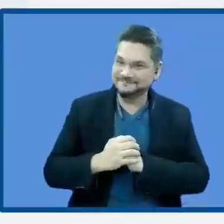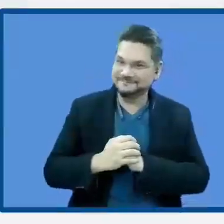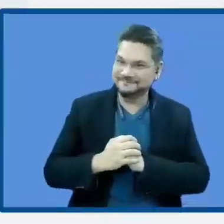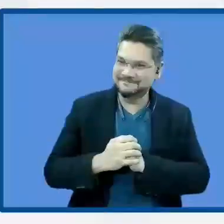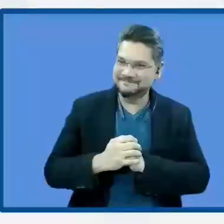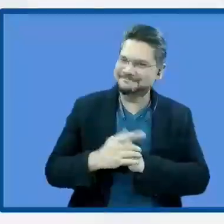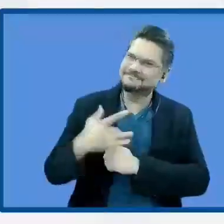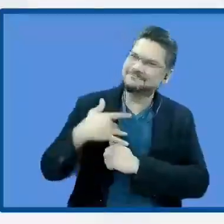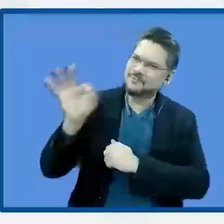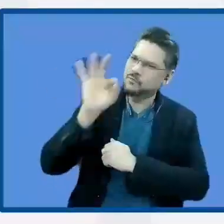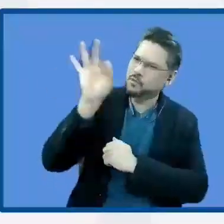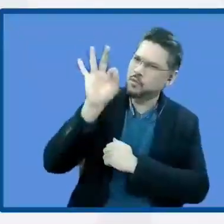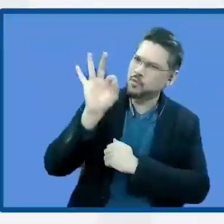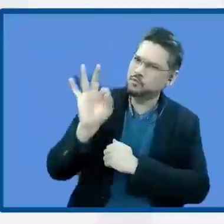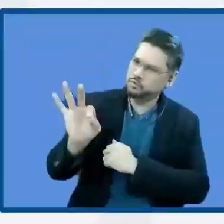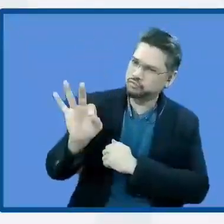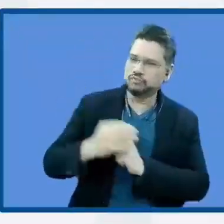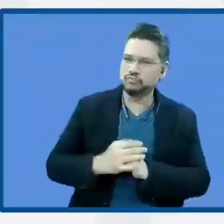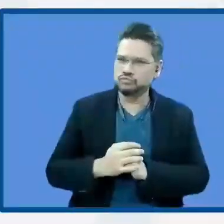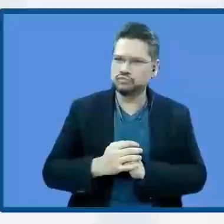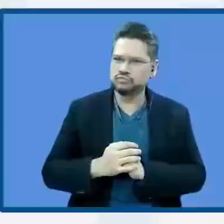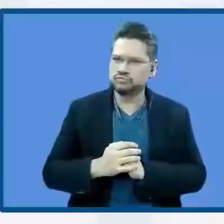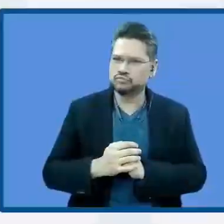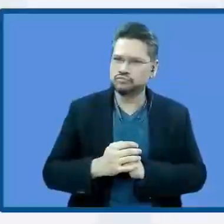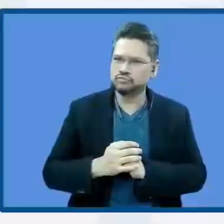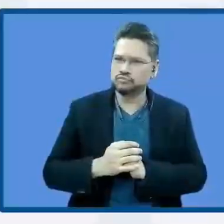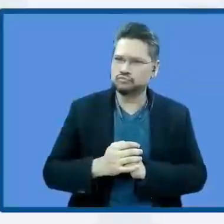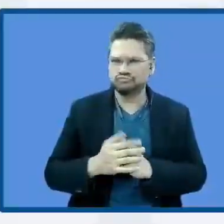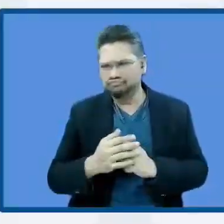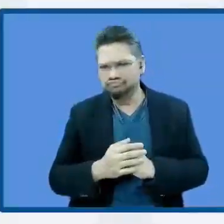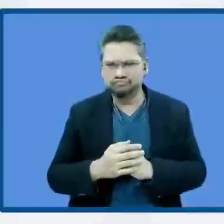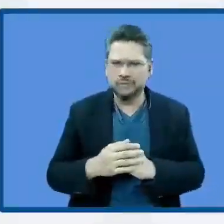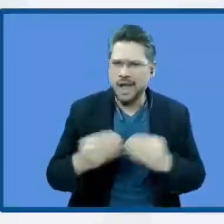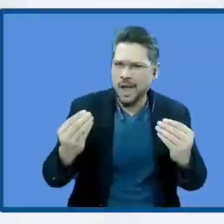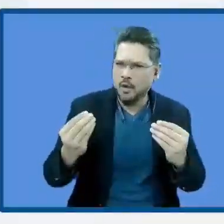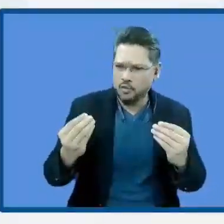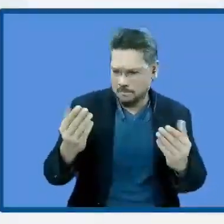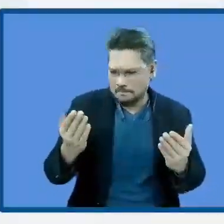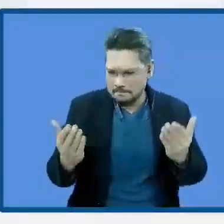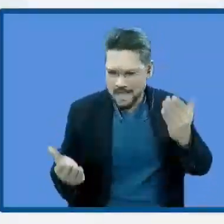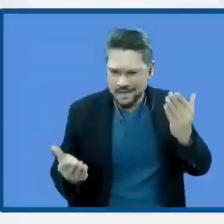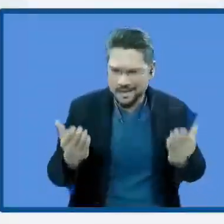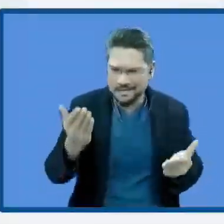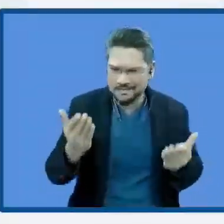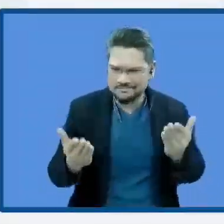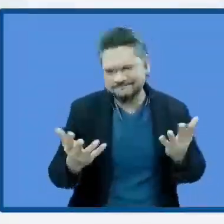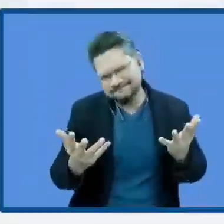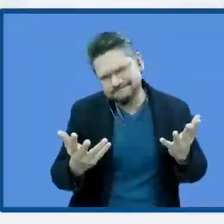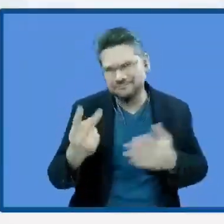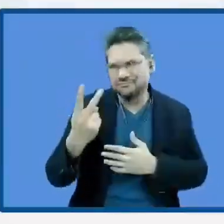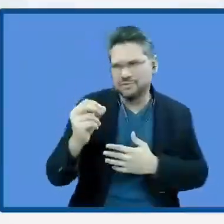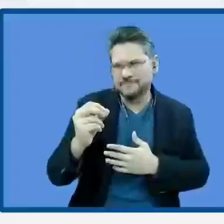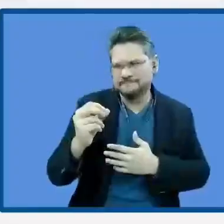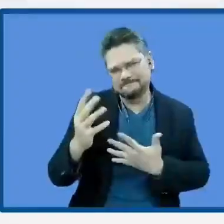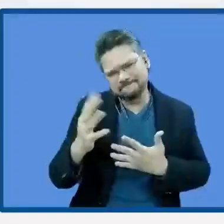this first question. What is the balance of the last 30 years of